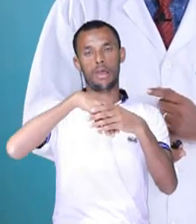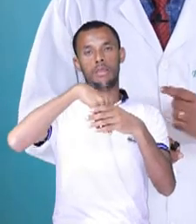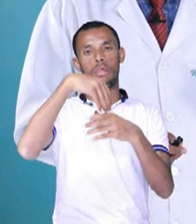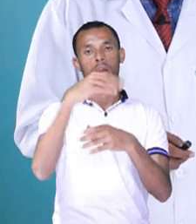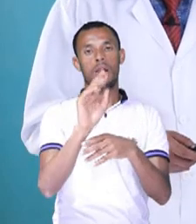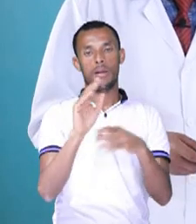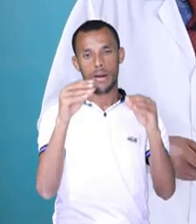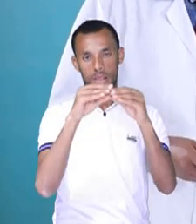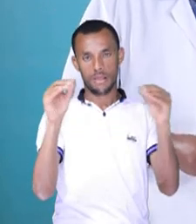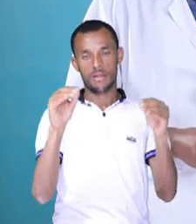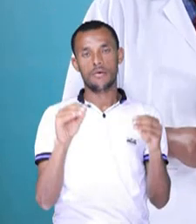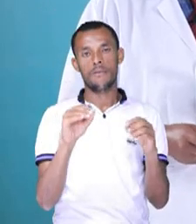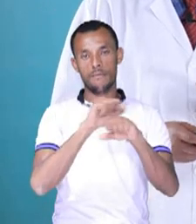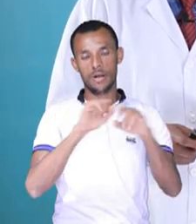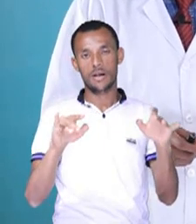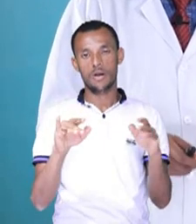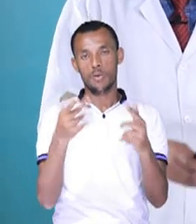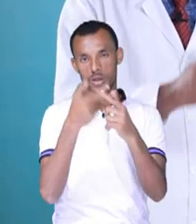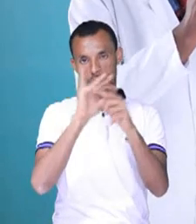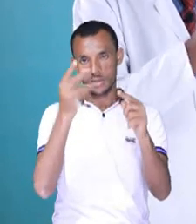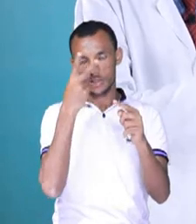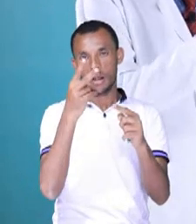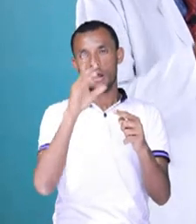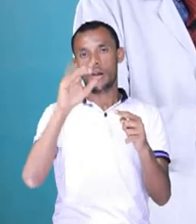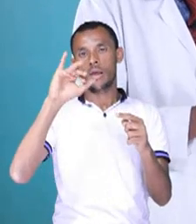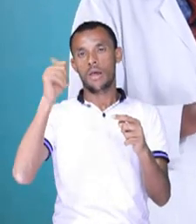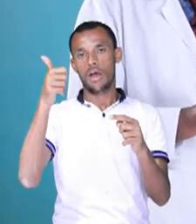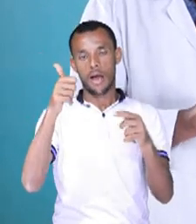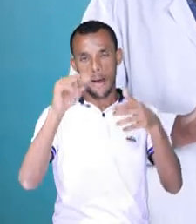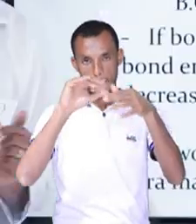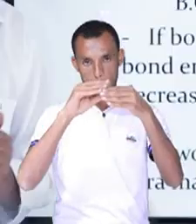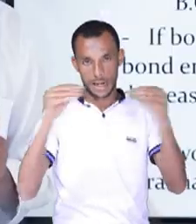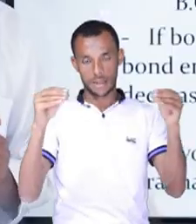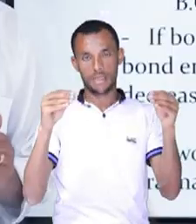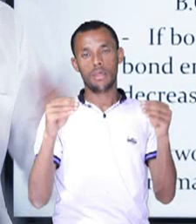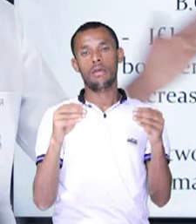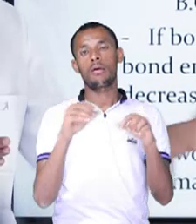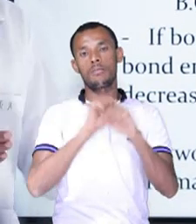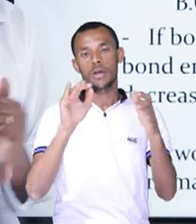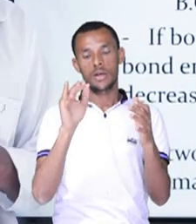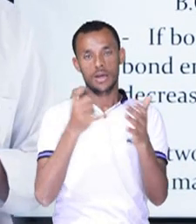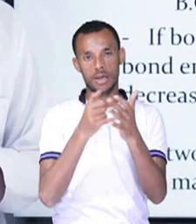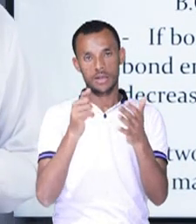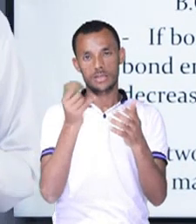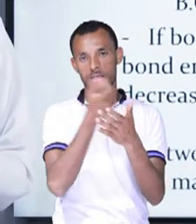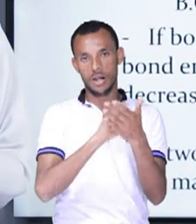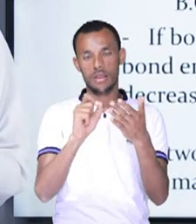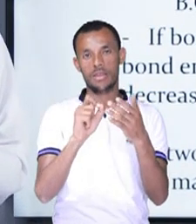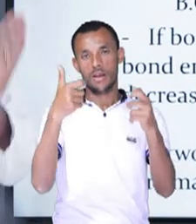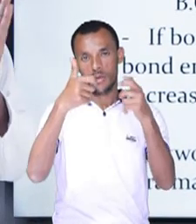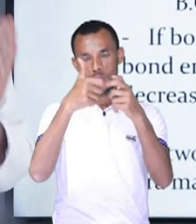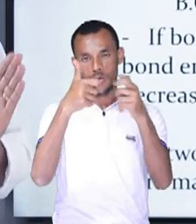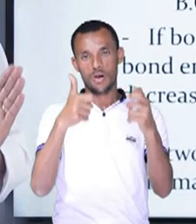diamagnetic species. Diamagnetic species means when we write the electron configuration, the molecular orbital electron